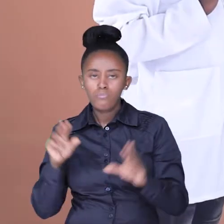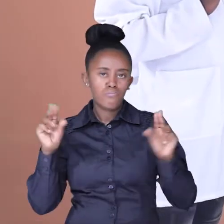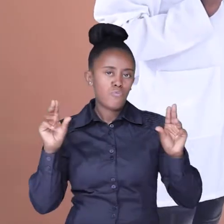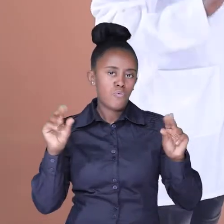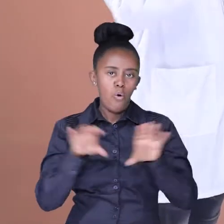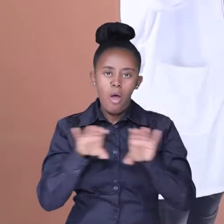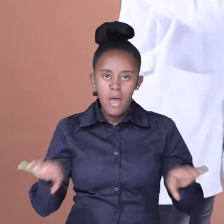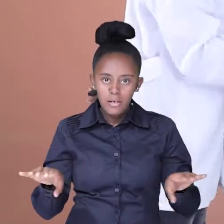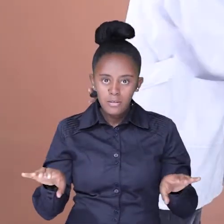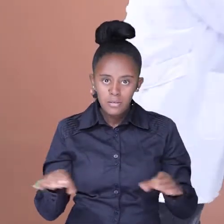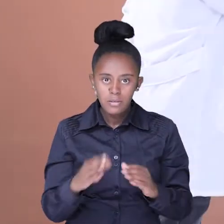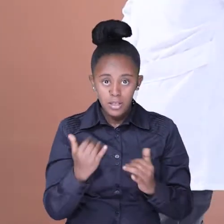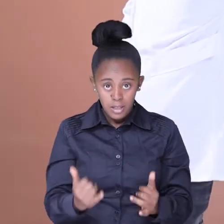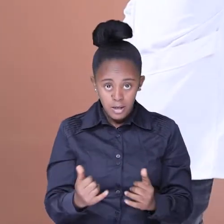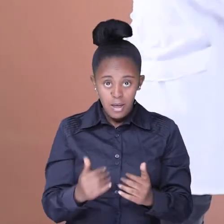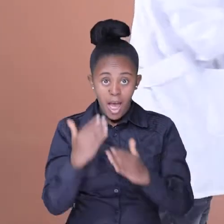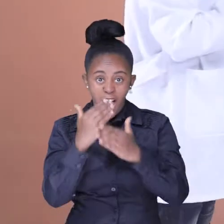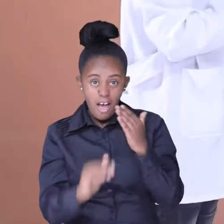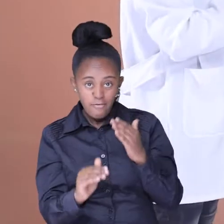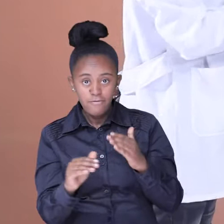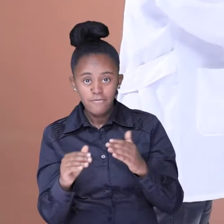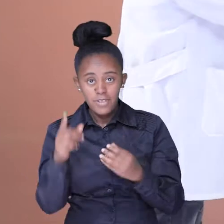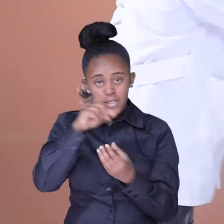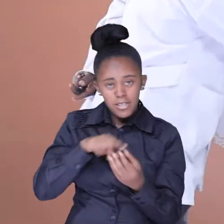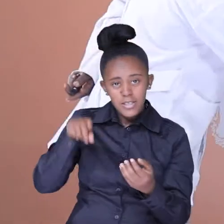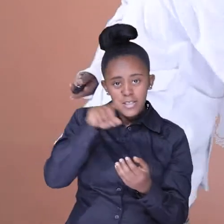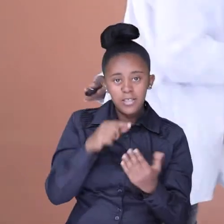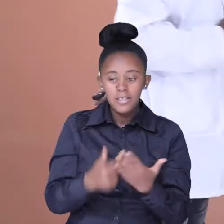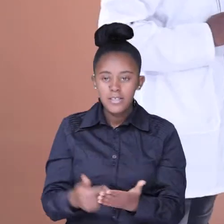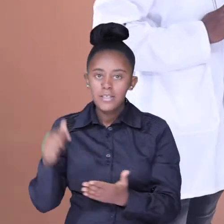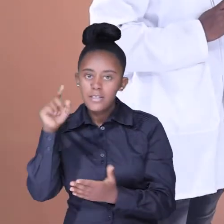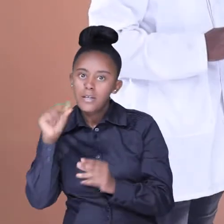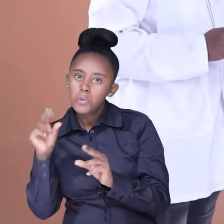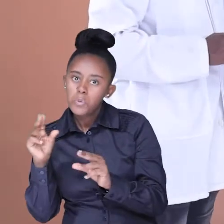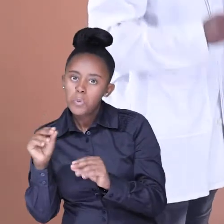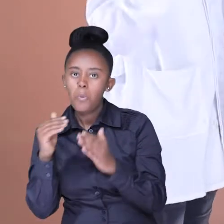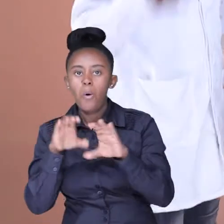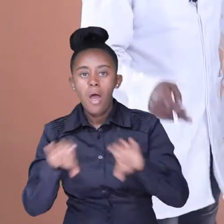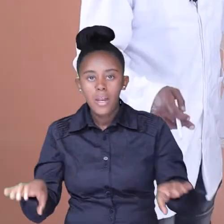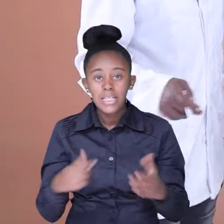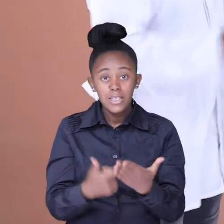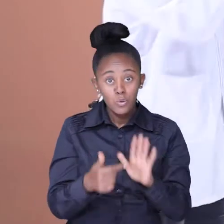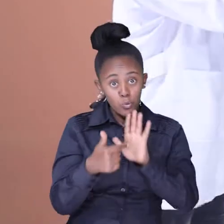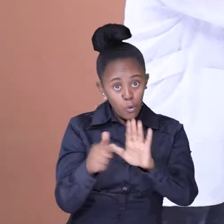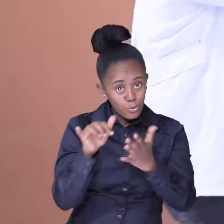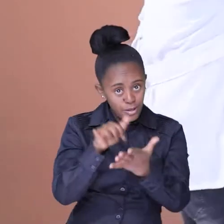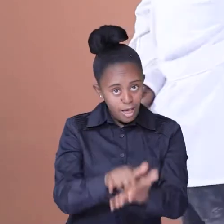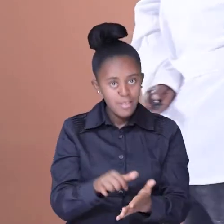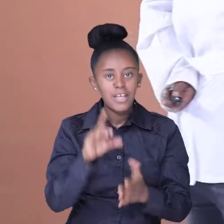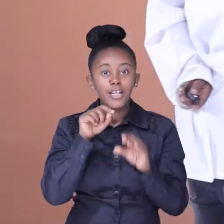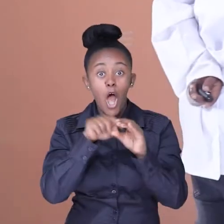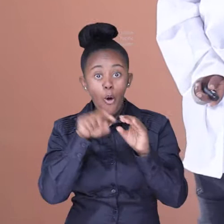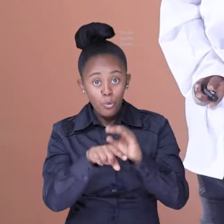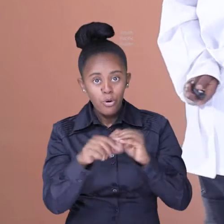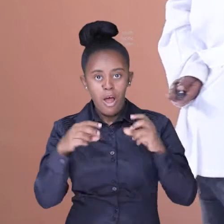current. In half cycle, there is a current. In half cycle, there is no current. This shows that a diode